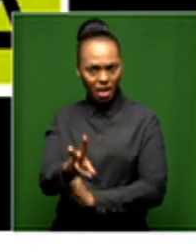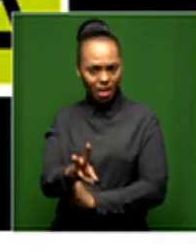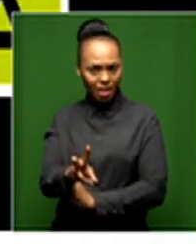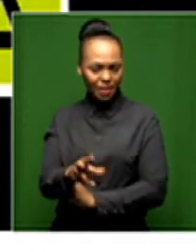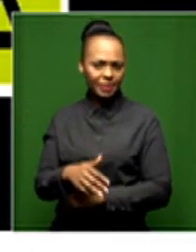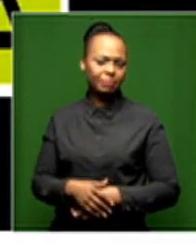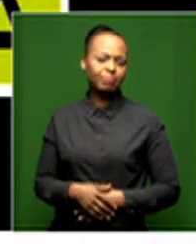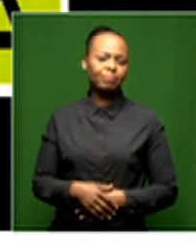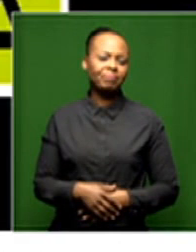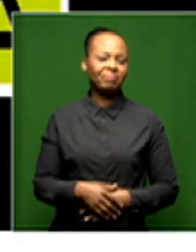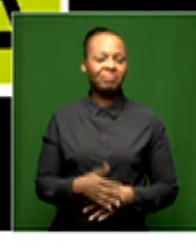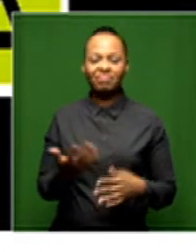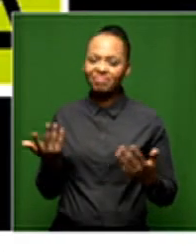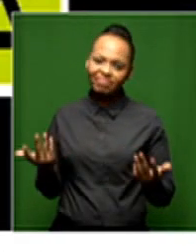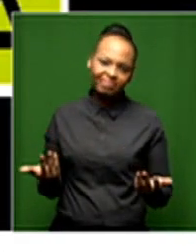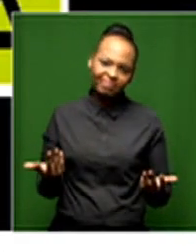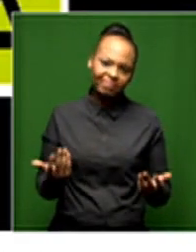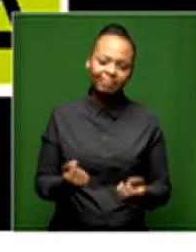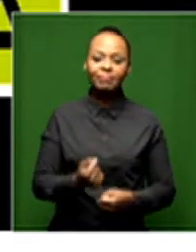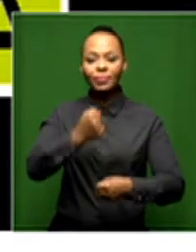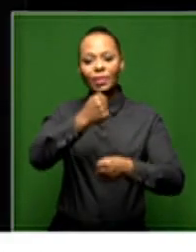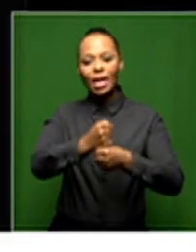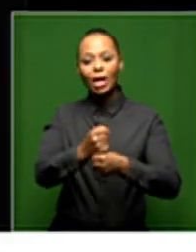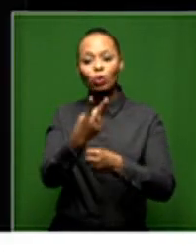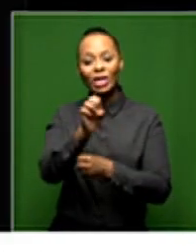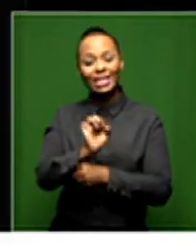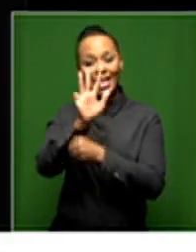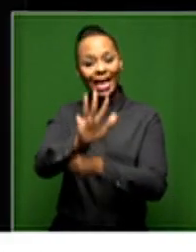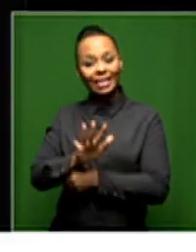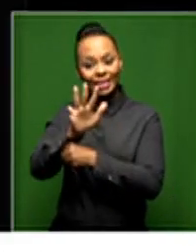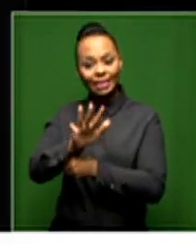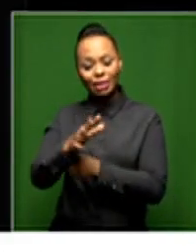Look, in 2019, the brand,